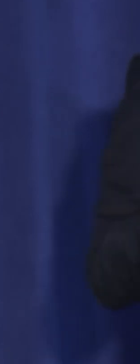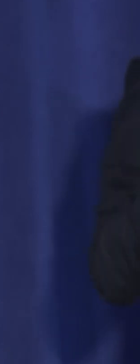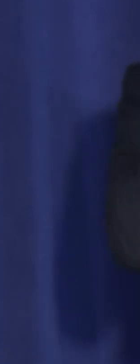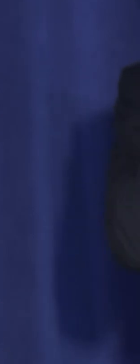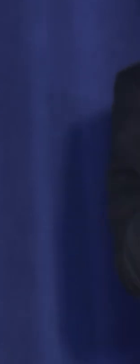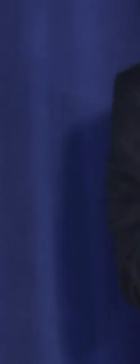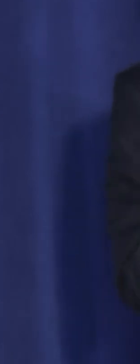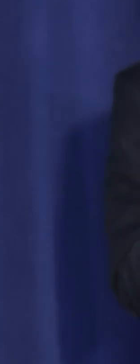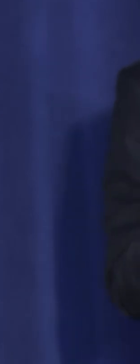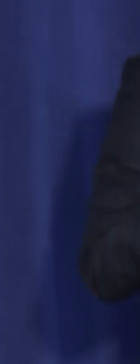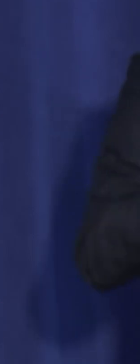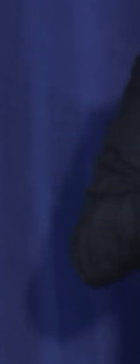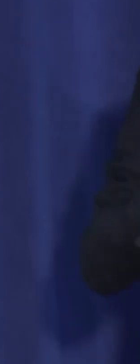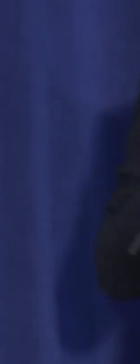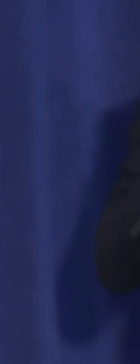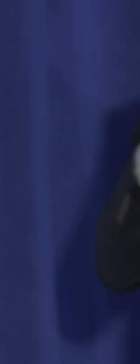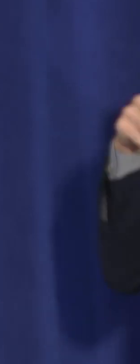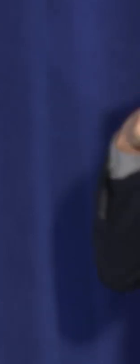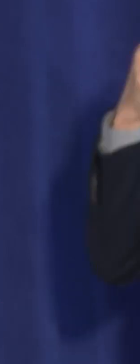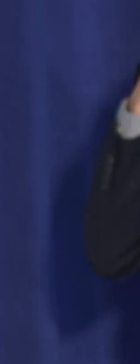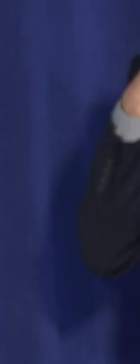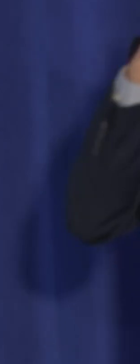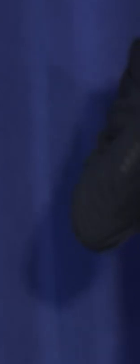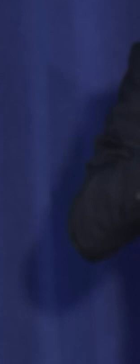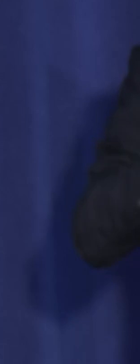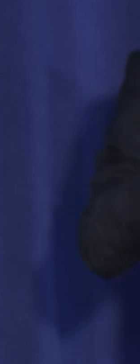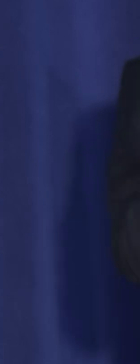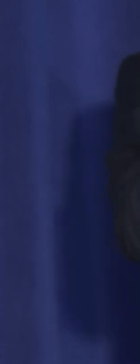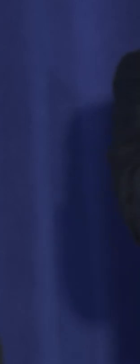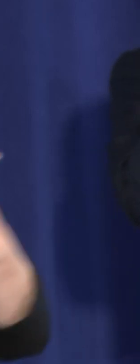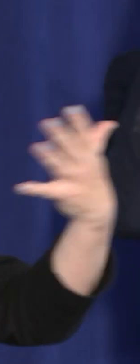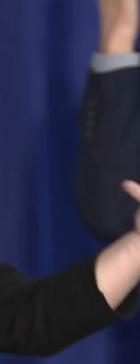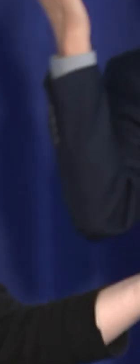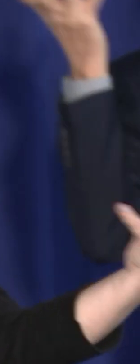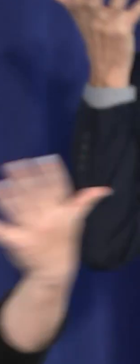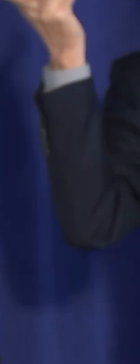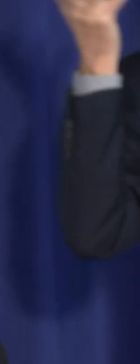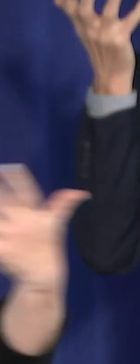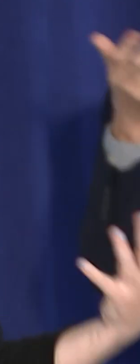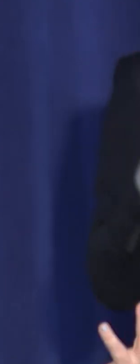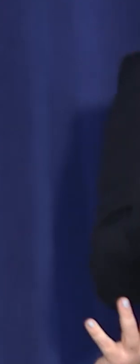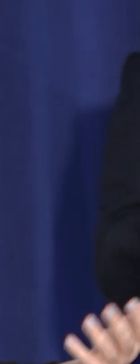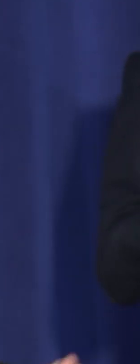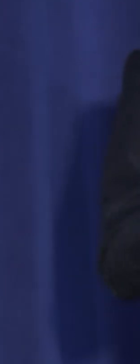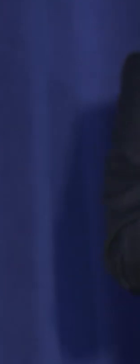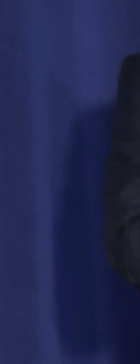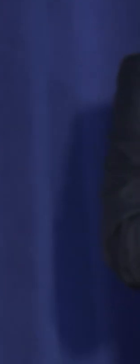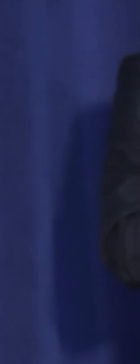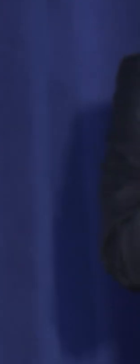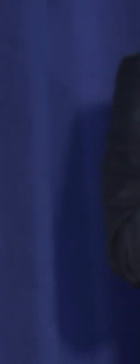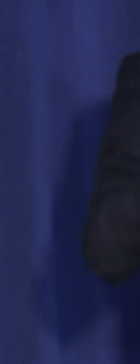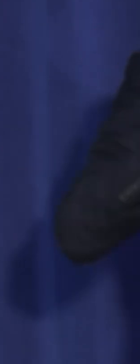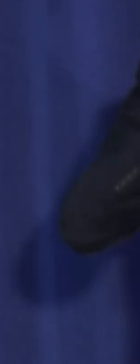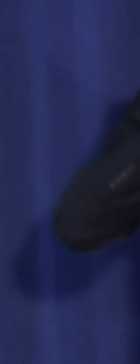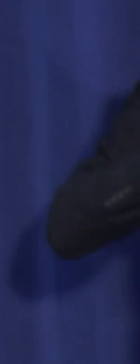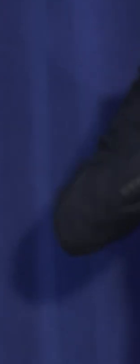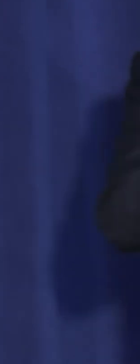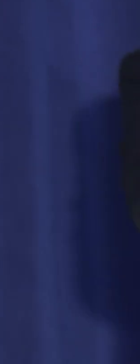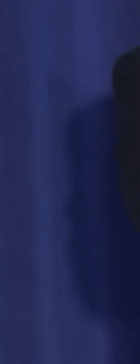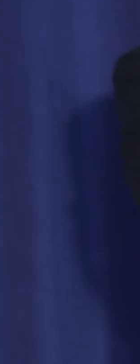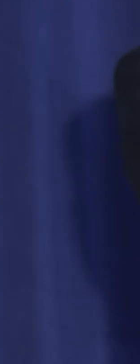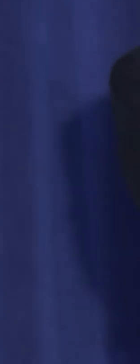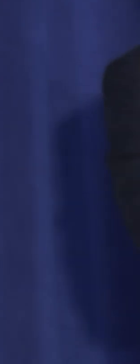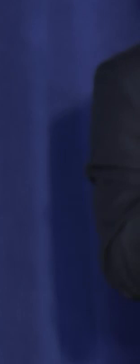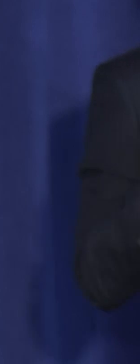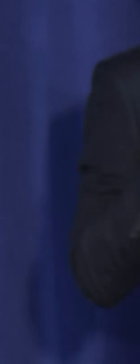of the healthcare profession and a member of the government, if not me directly, all I represent,